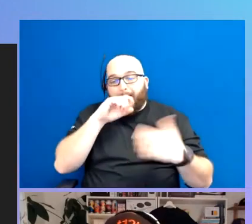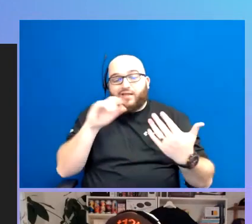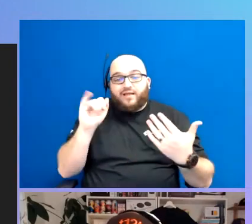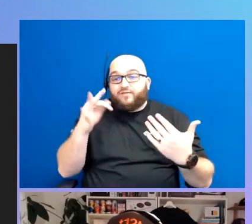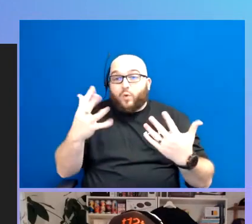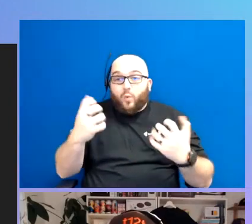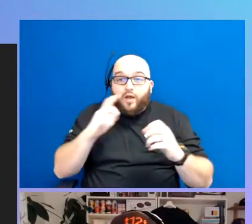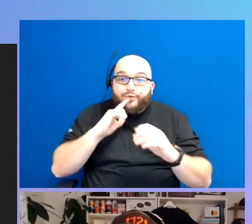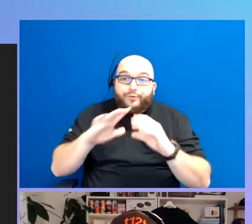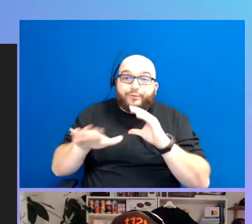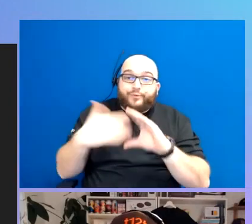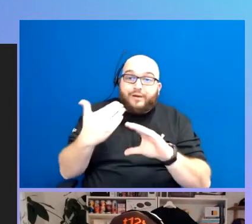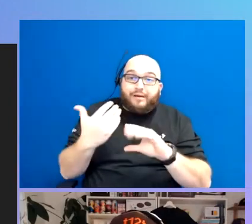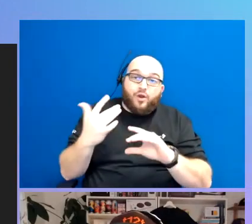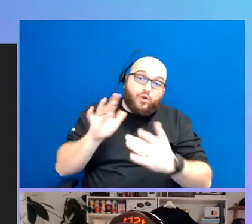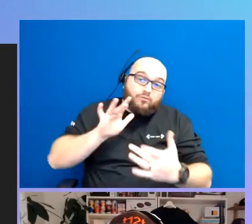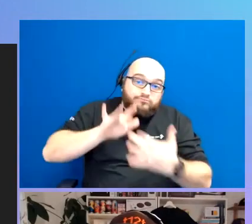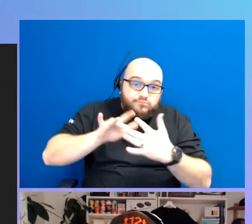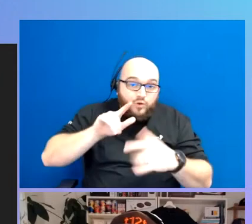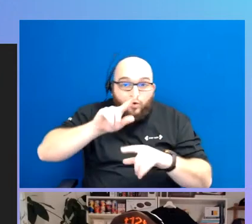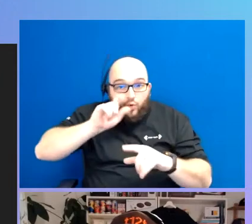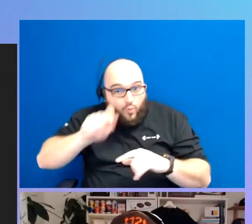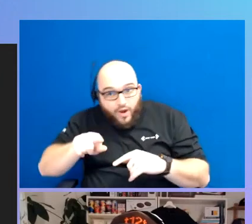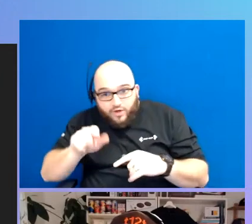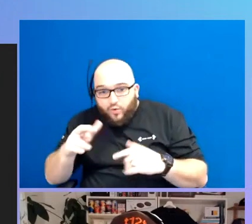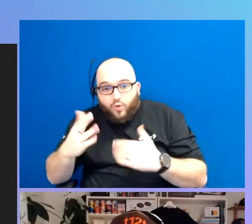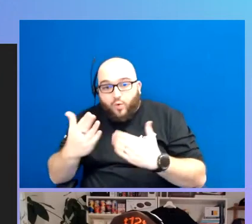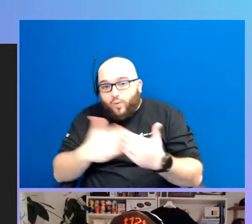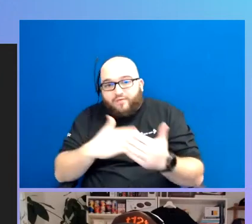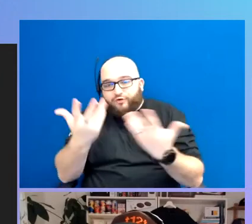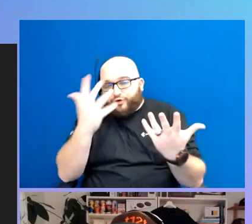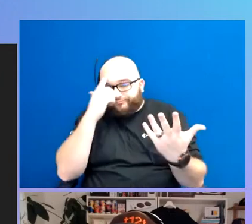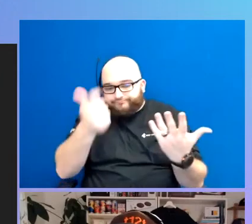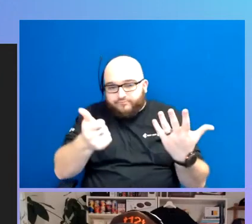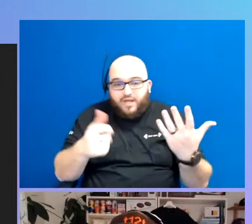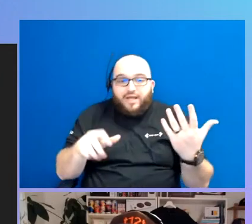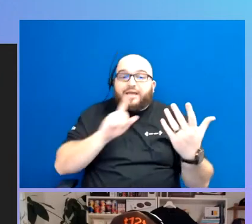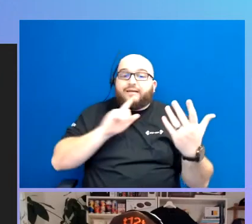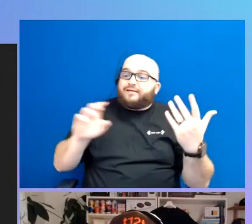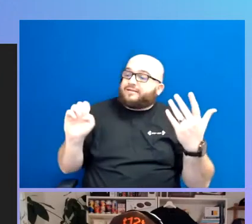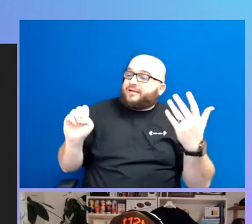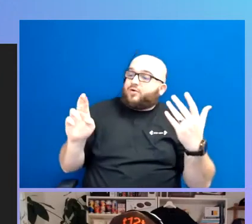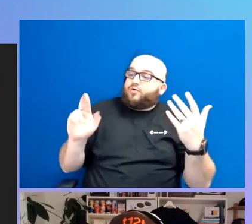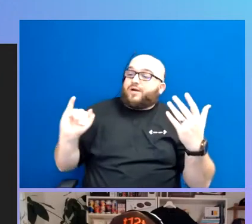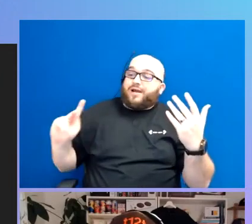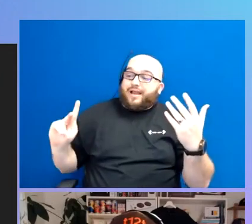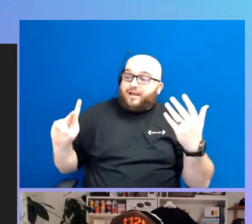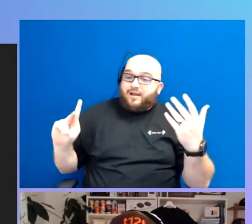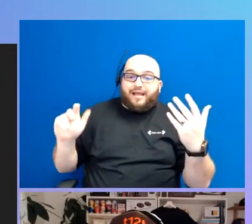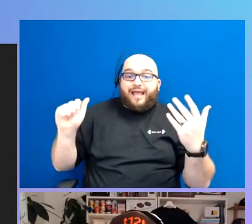or whatever. It's Erik, ERIK, at